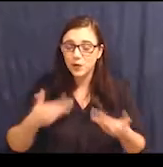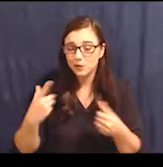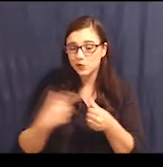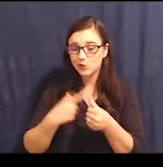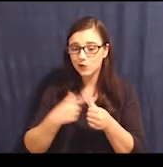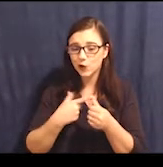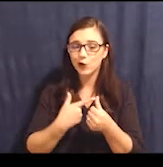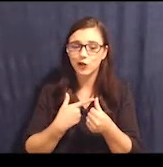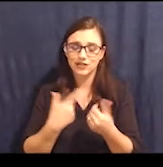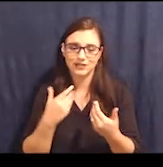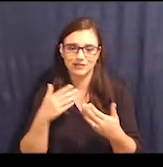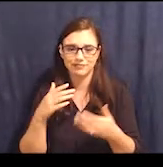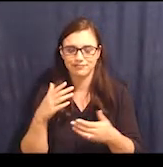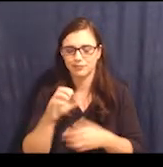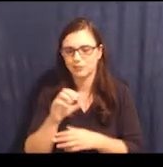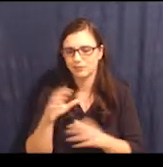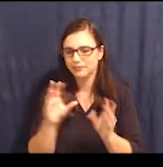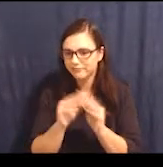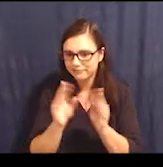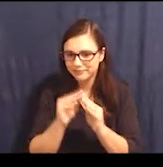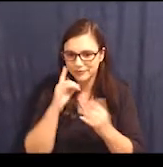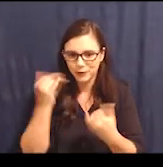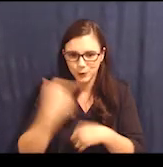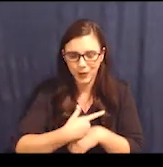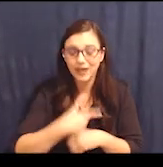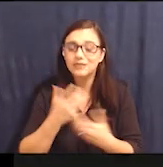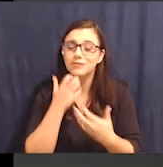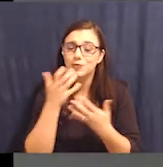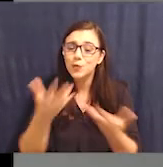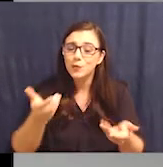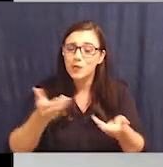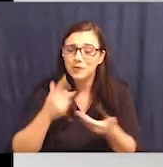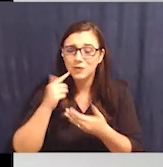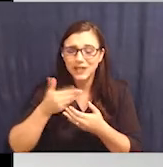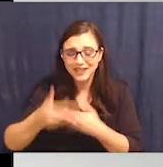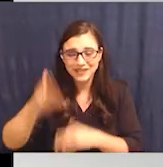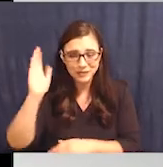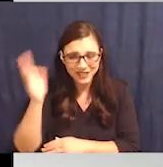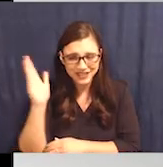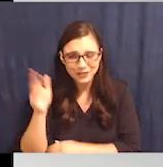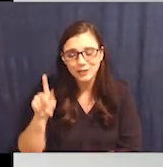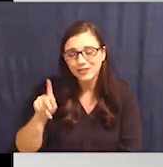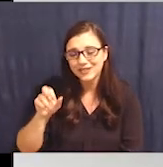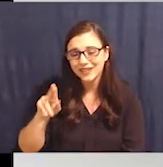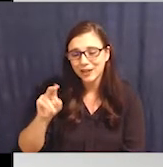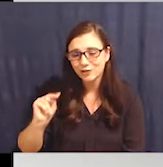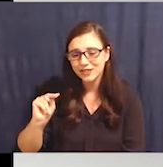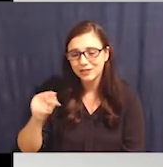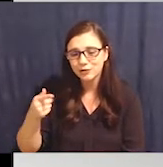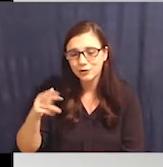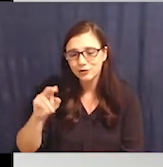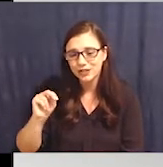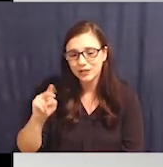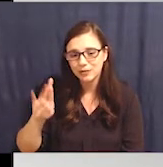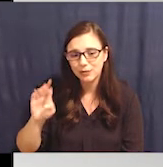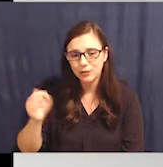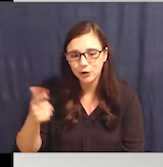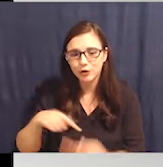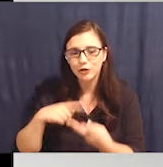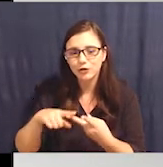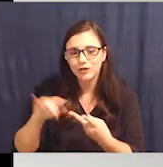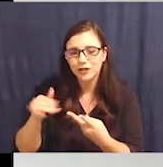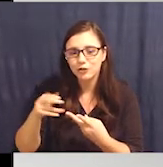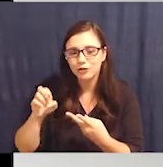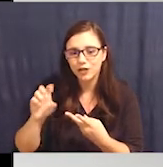and welcome to the first breakout session of the day. Please give a warm welcome to our next presenters, Greenberg and